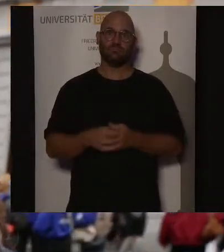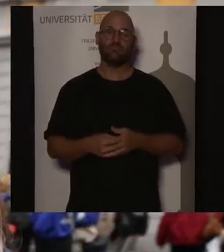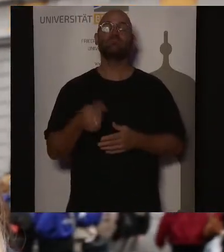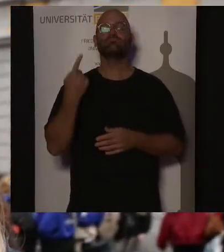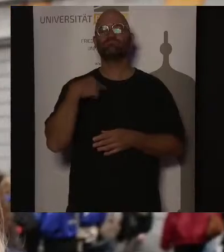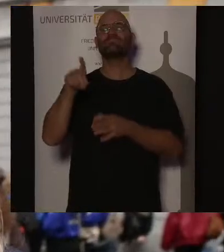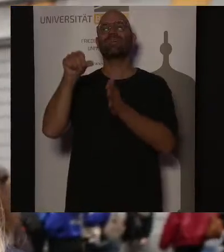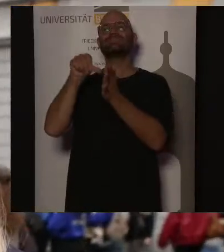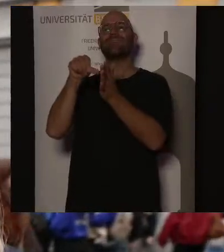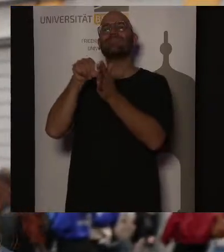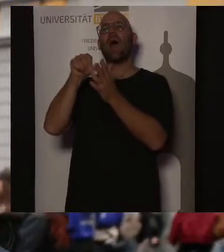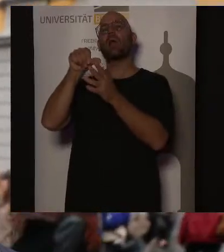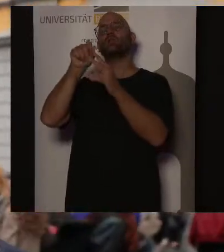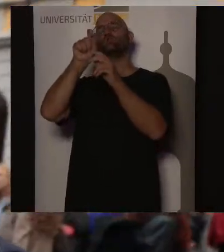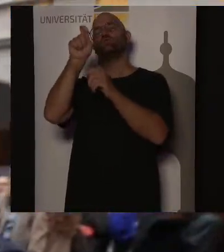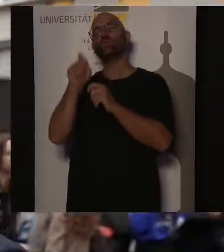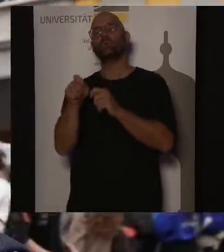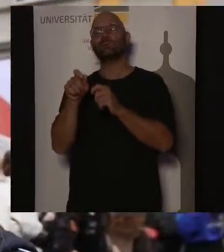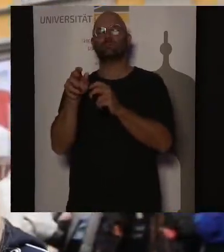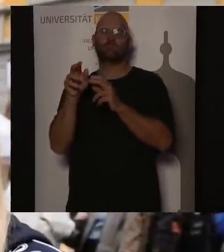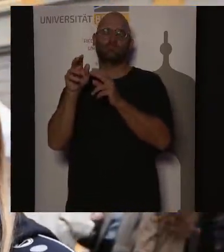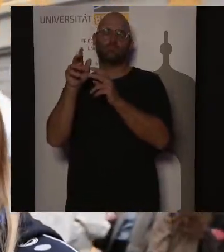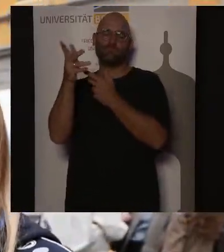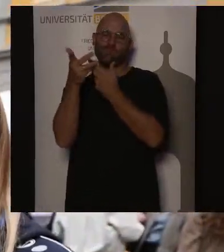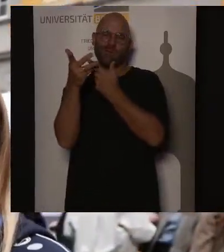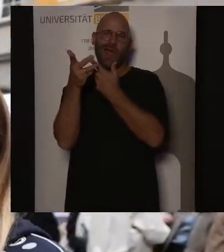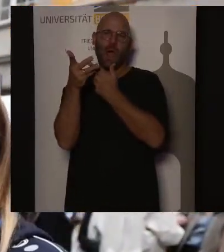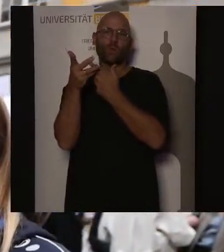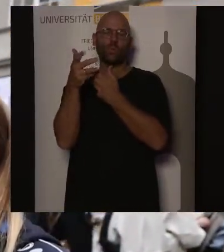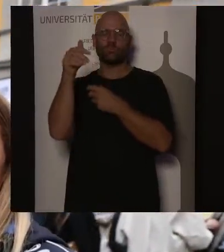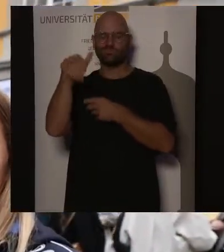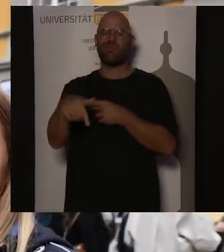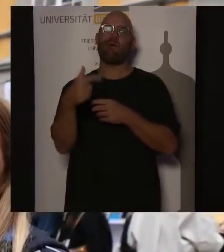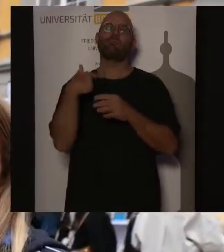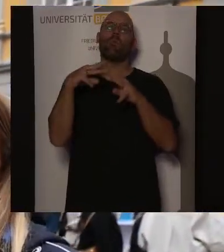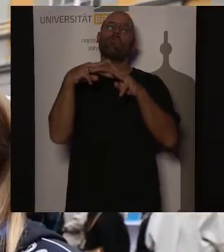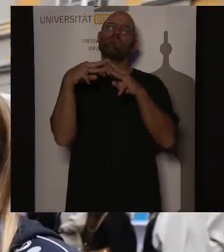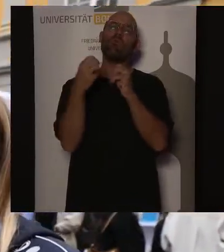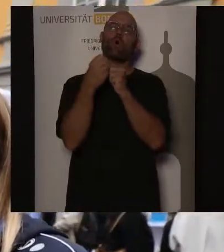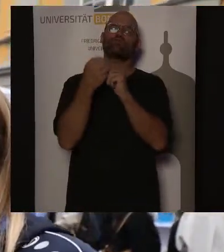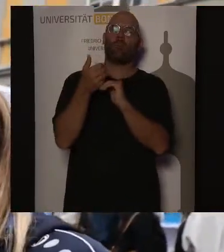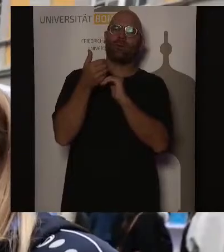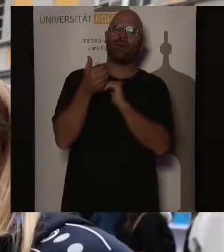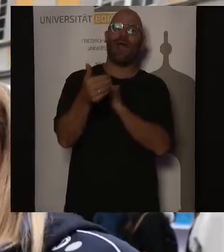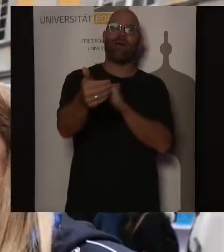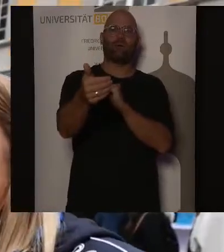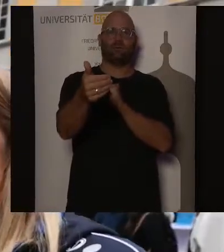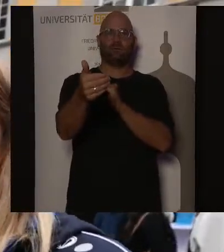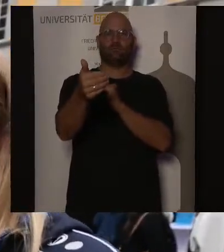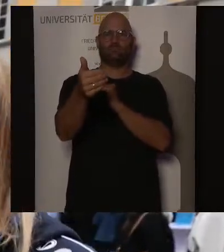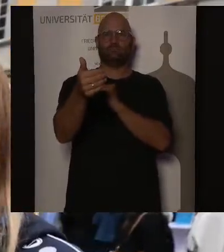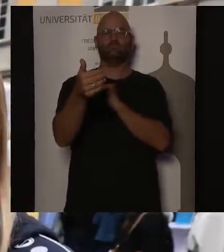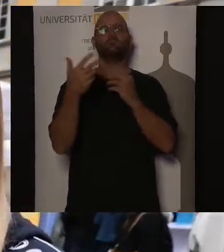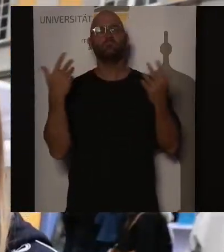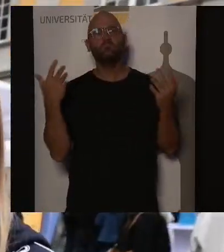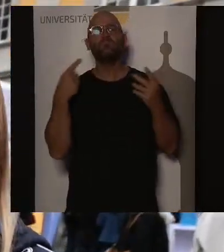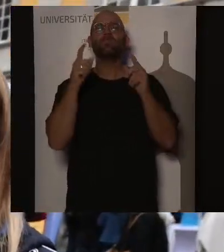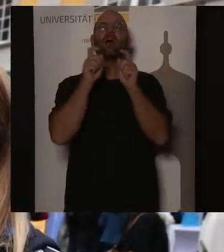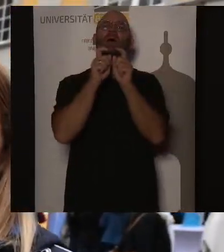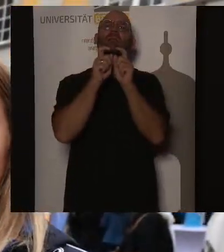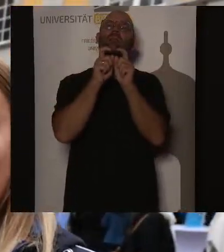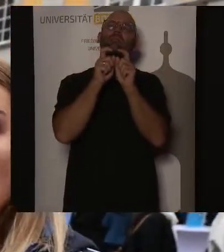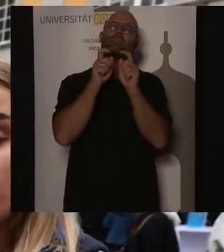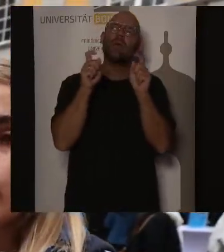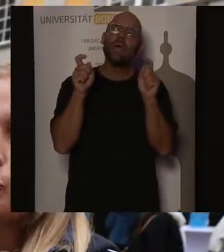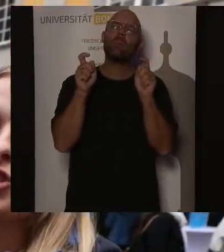on mental health. Together with the Central Study Advisory and Counseling Service, we have a large workshop series